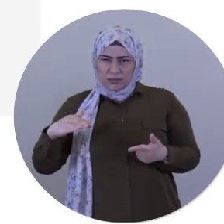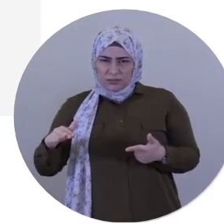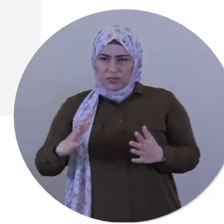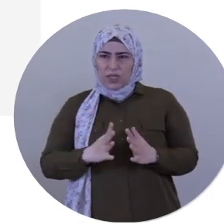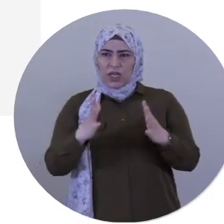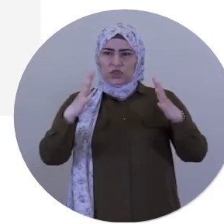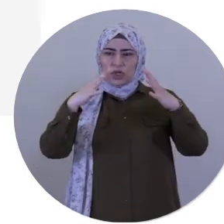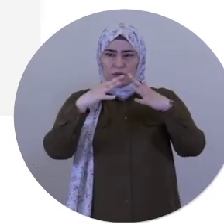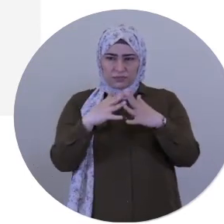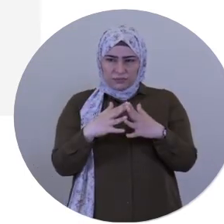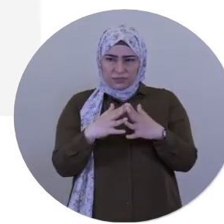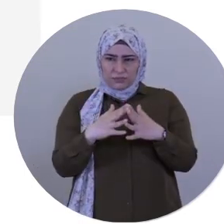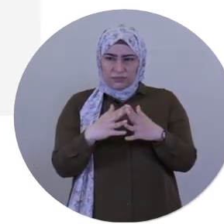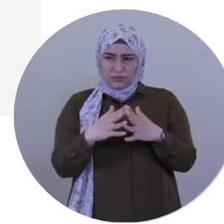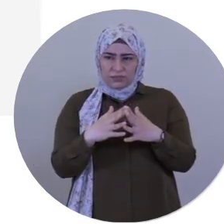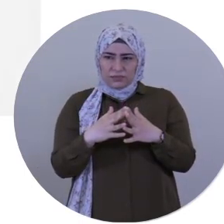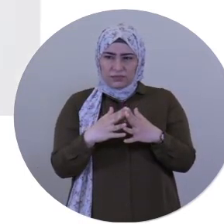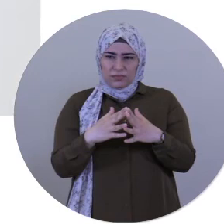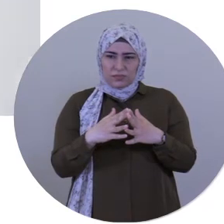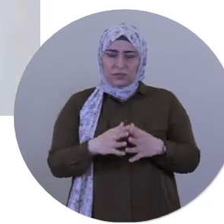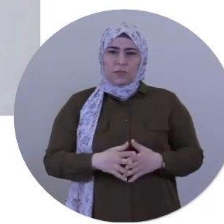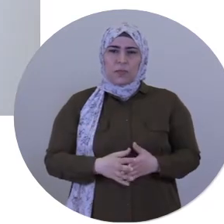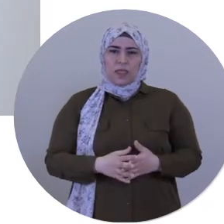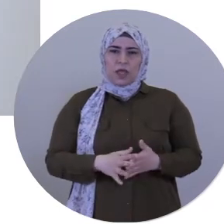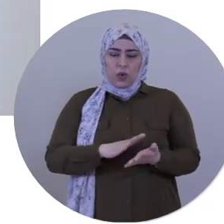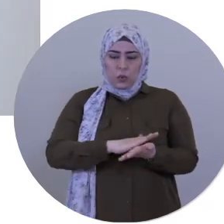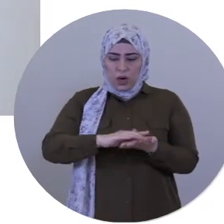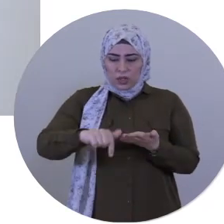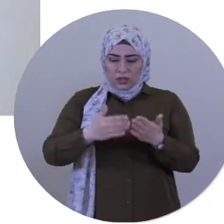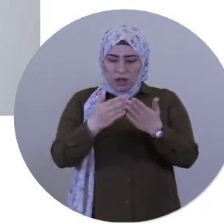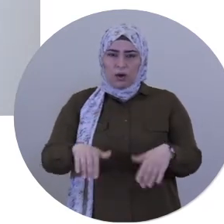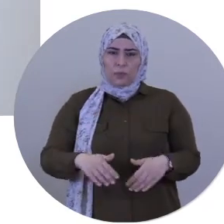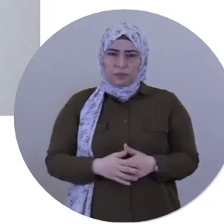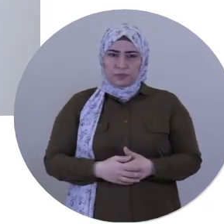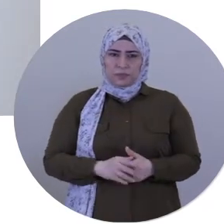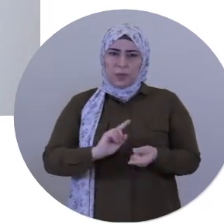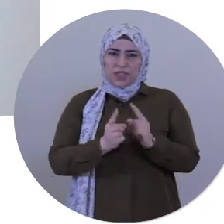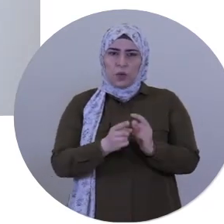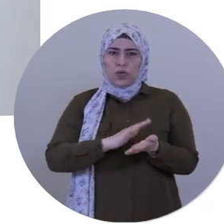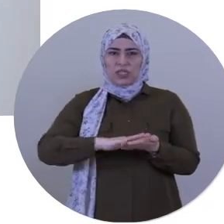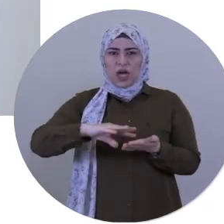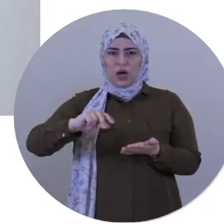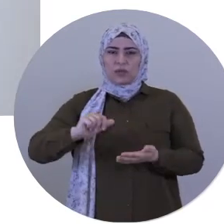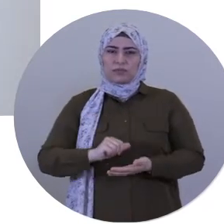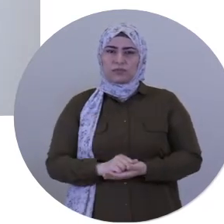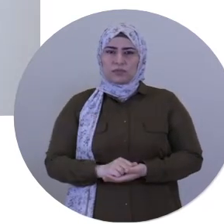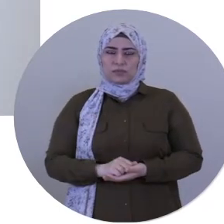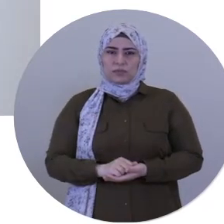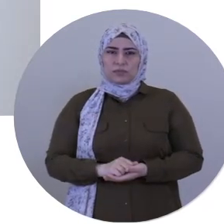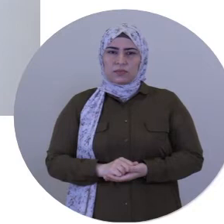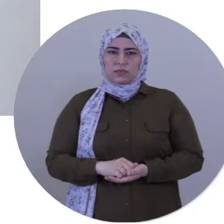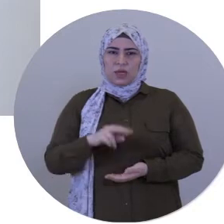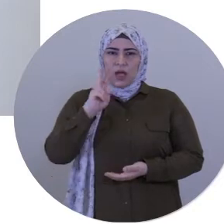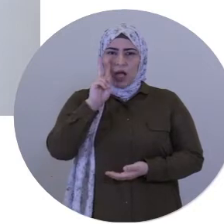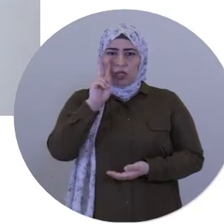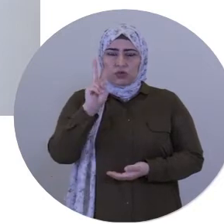knowing how to use the land effectively, which causes damage. So when we take a quick look at the